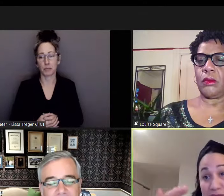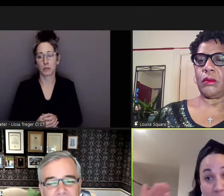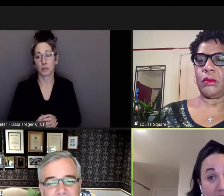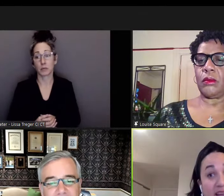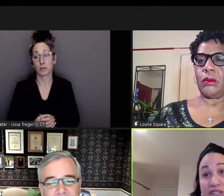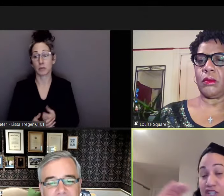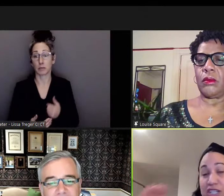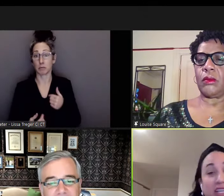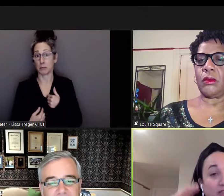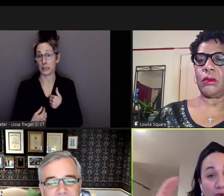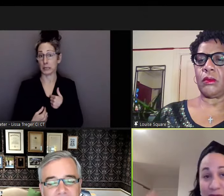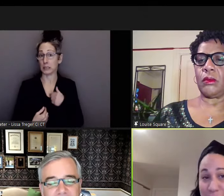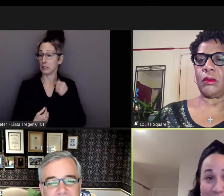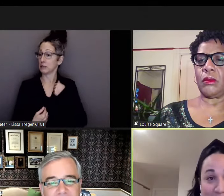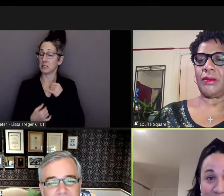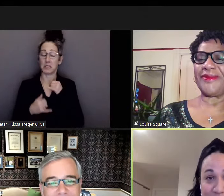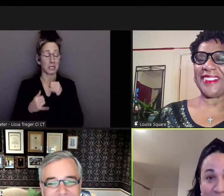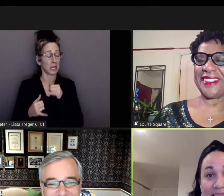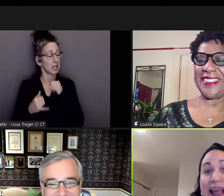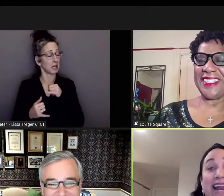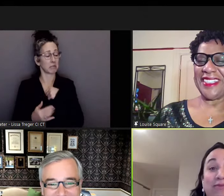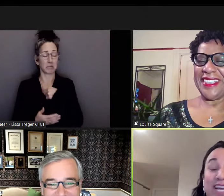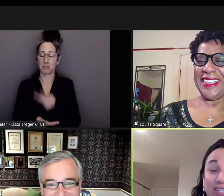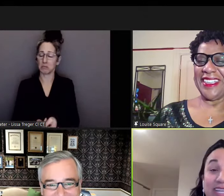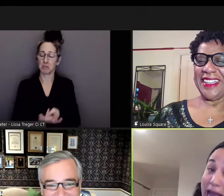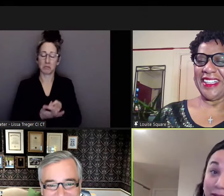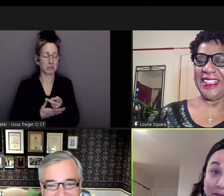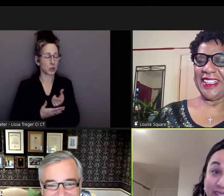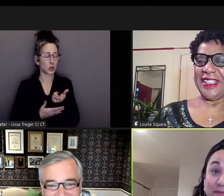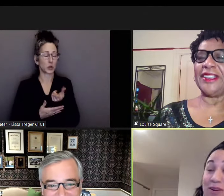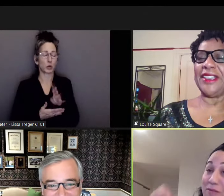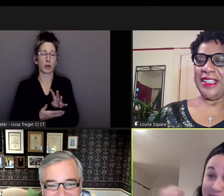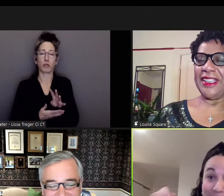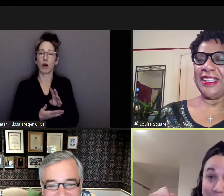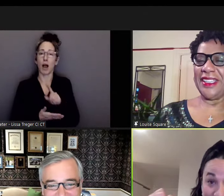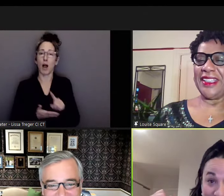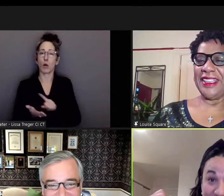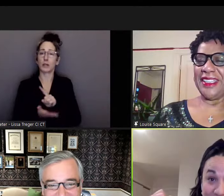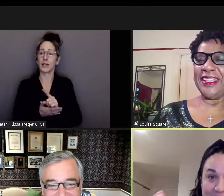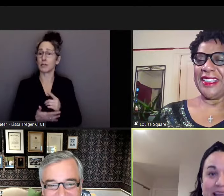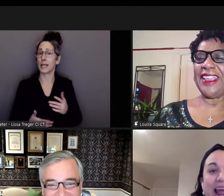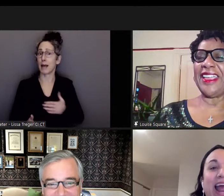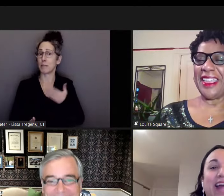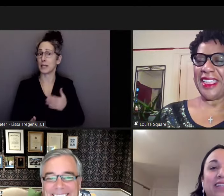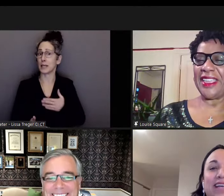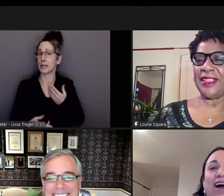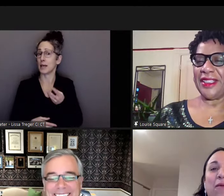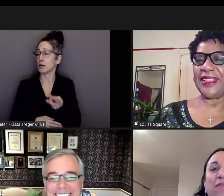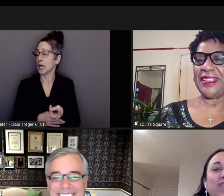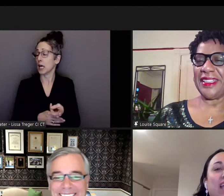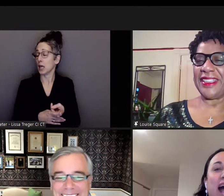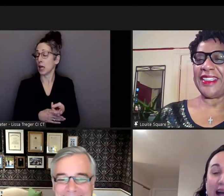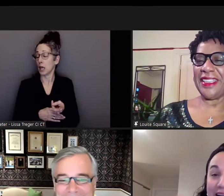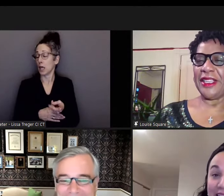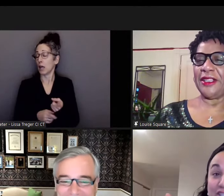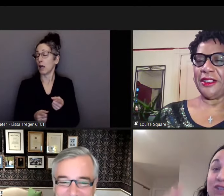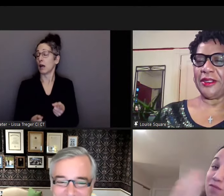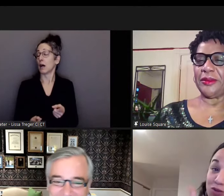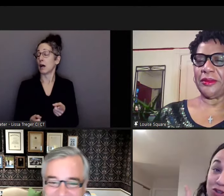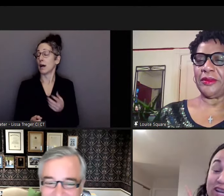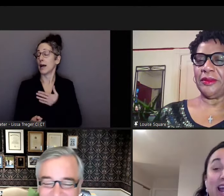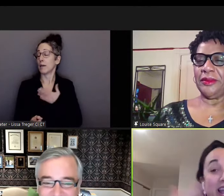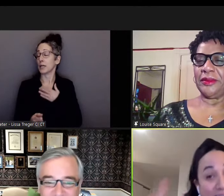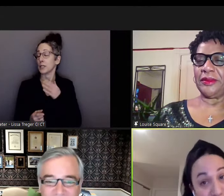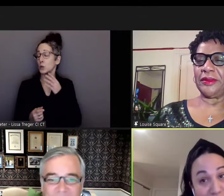Takesha, I was in bed chilling 24 hours, and I was actually happy because I'm like, oh my God, it's working. That's right. And I